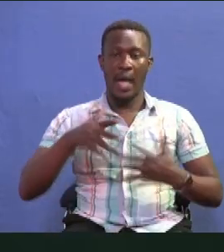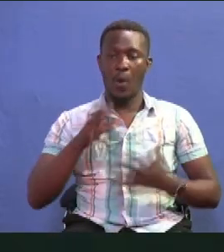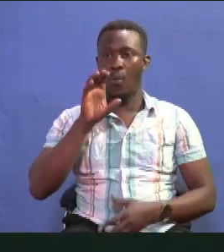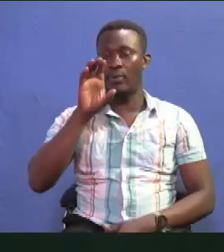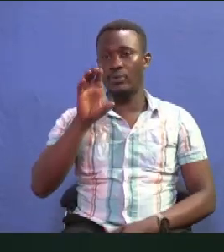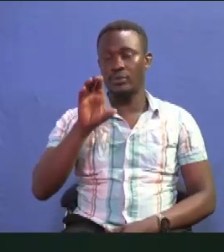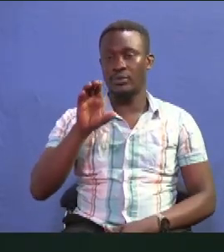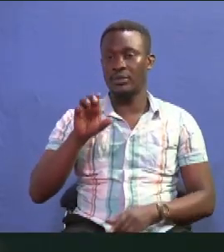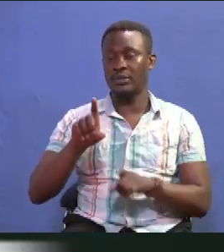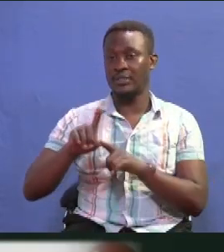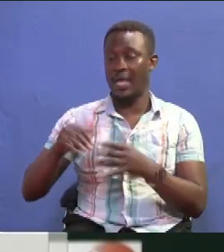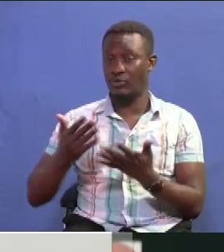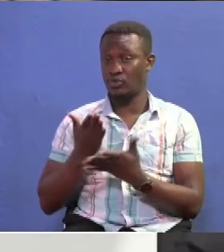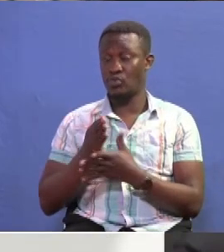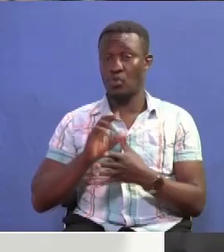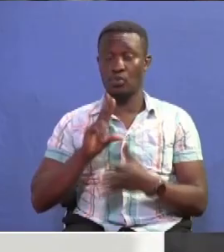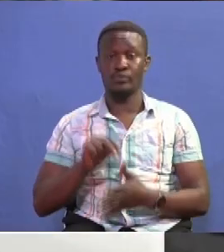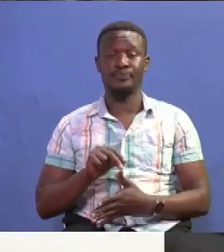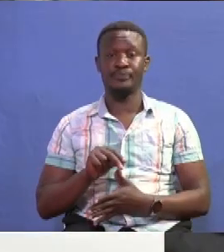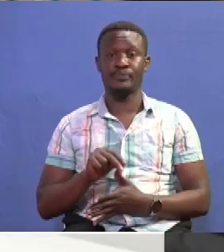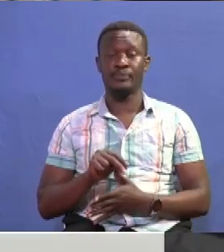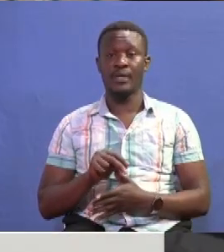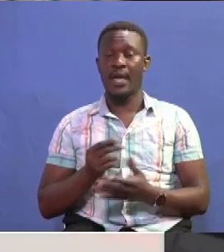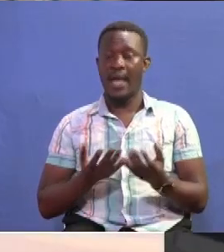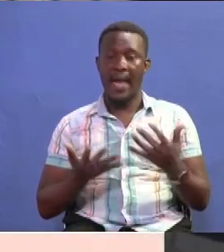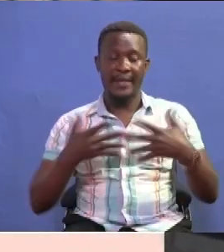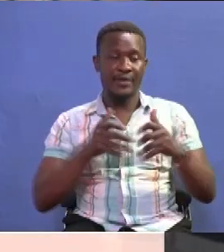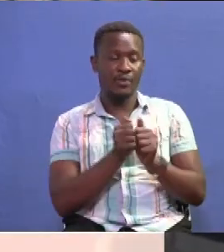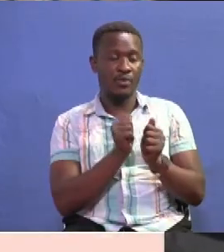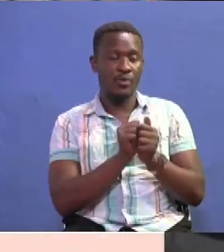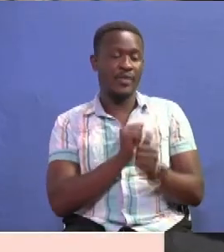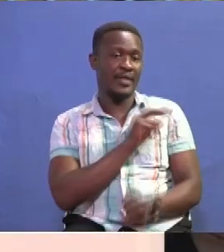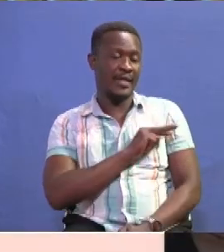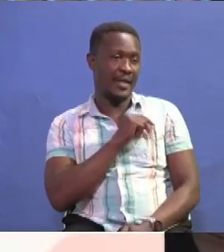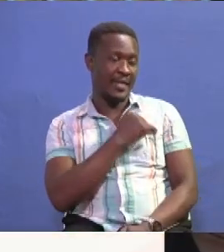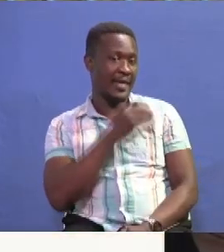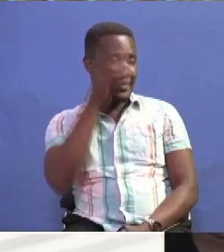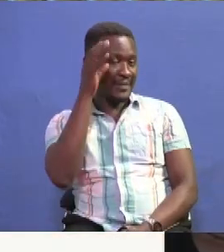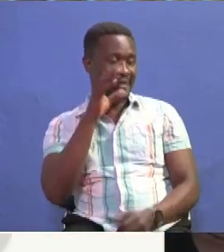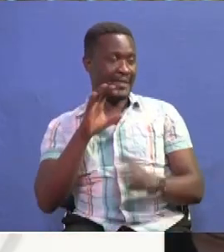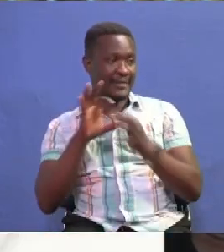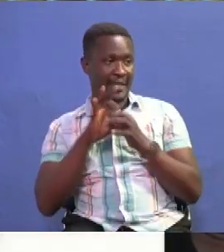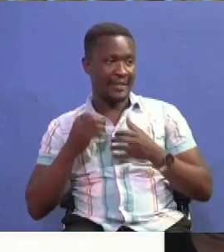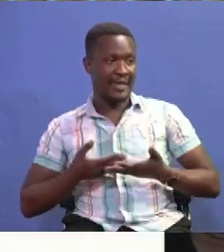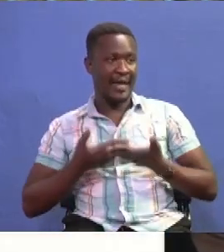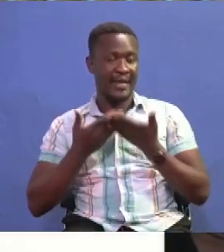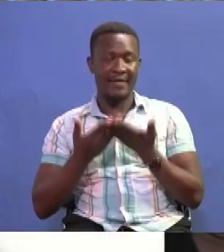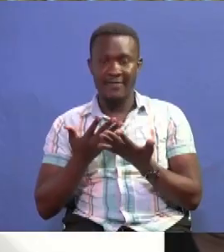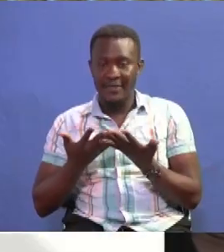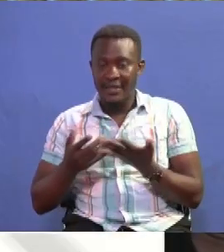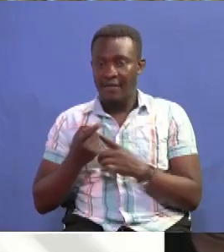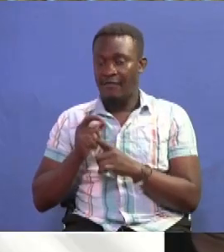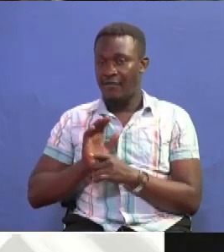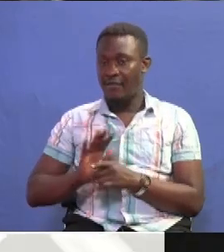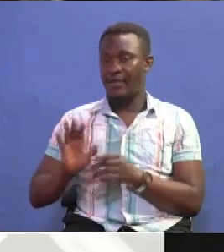post. Is it authentic? Is it not? I interacted with the Nigerian and Chinese culture and gave us some details from